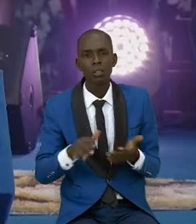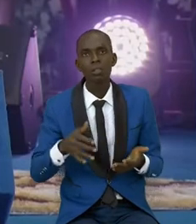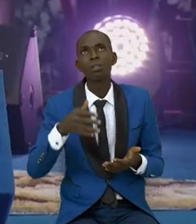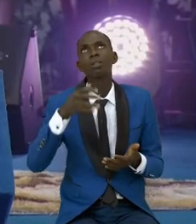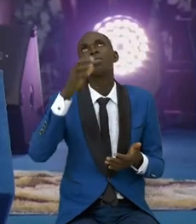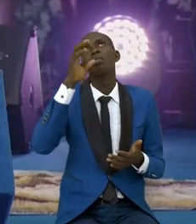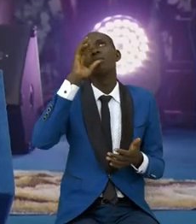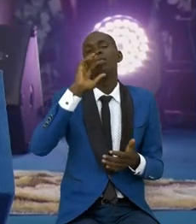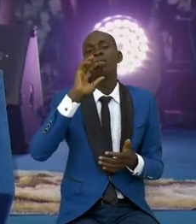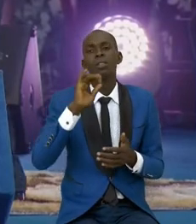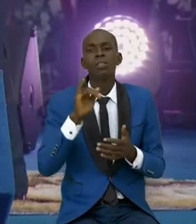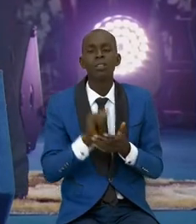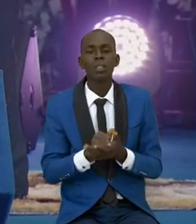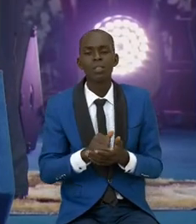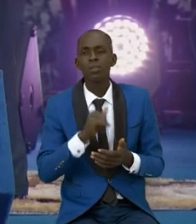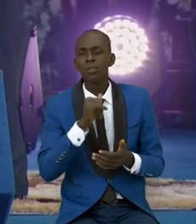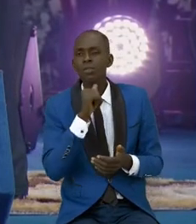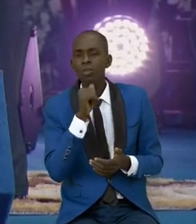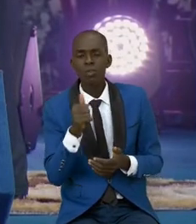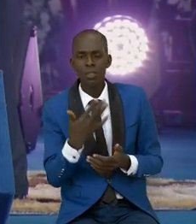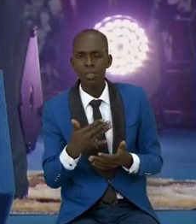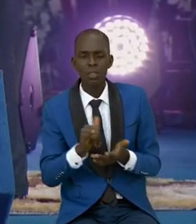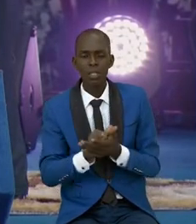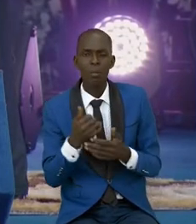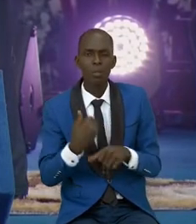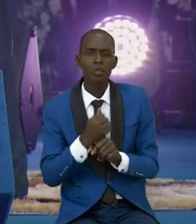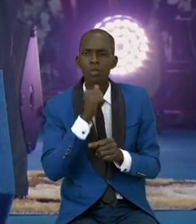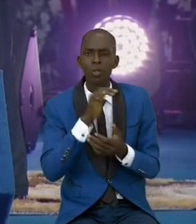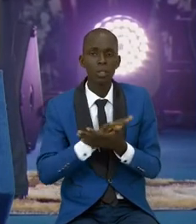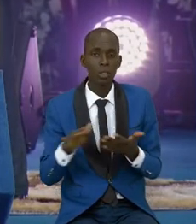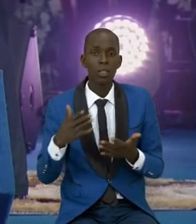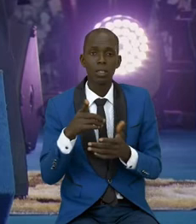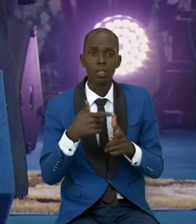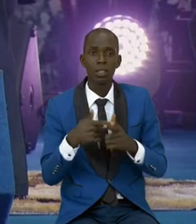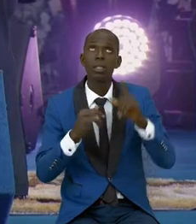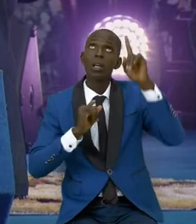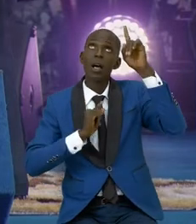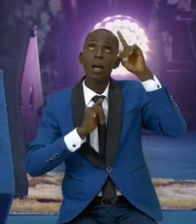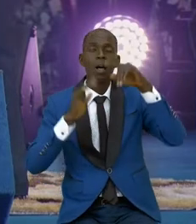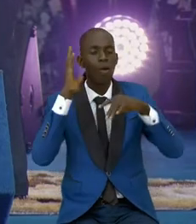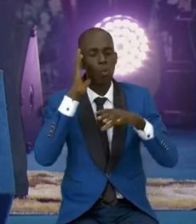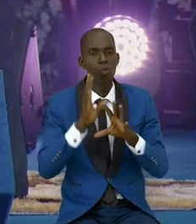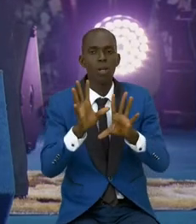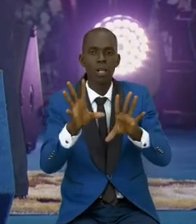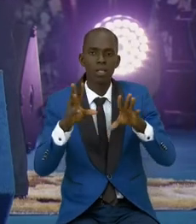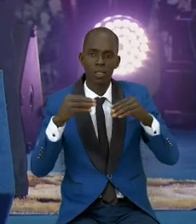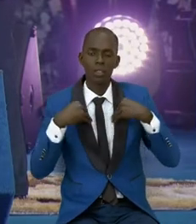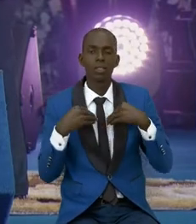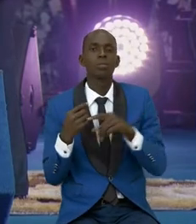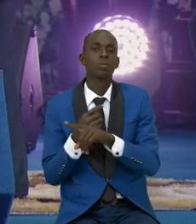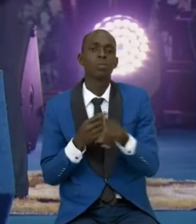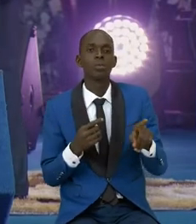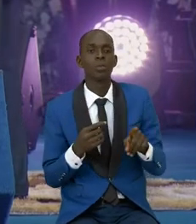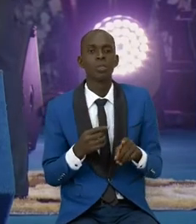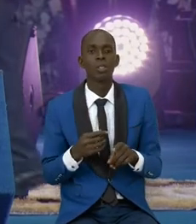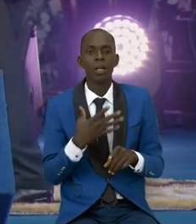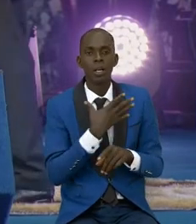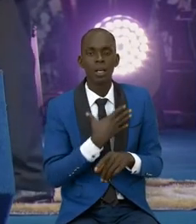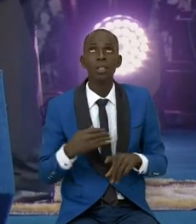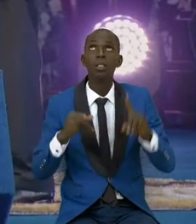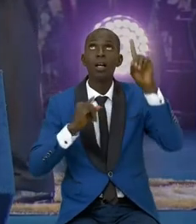you unclean, and I will receive you. Look at verse 18. And I will be a